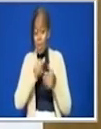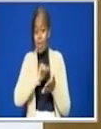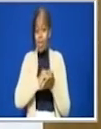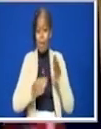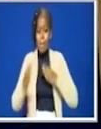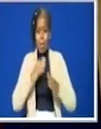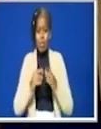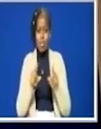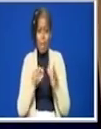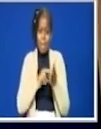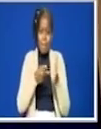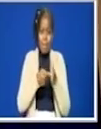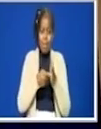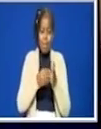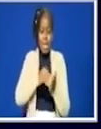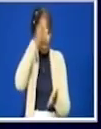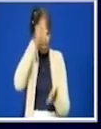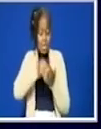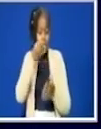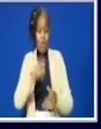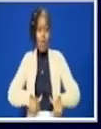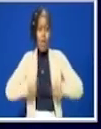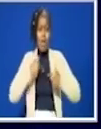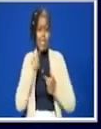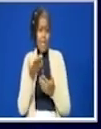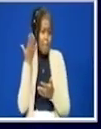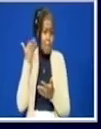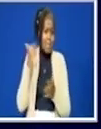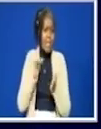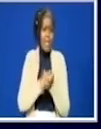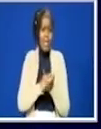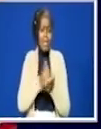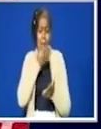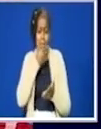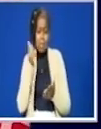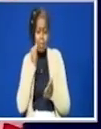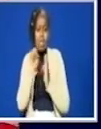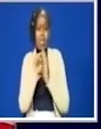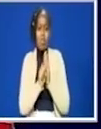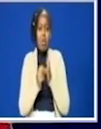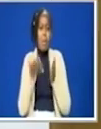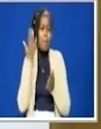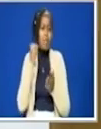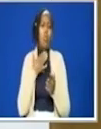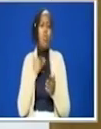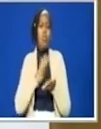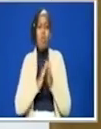of course, Molim, I told you biology was my favorite subject back in school, in high school. Actually, I wanted to be a doctor. And then what